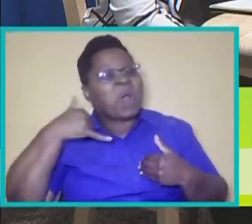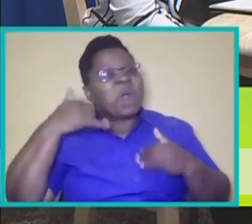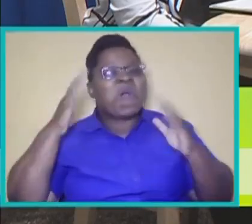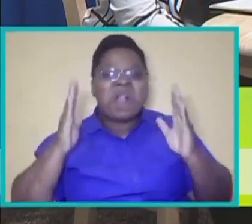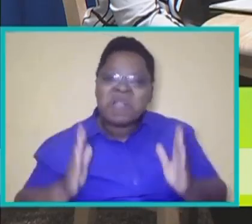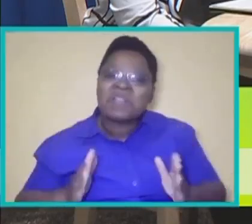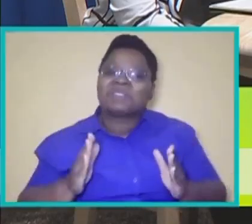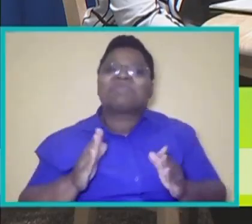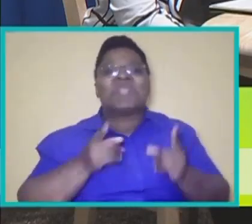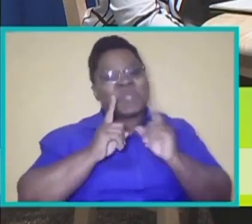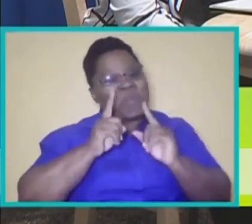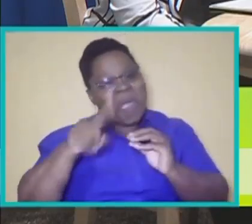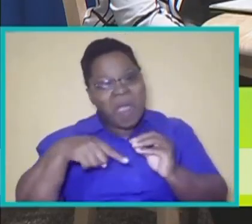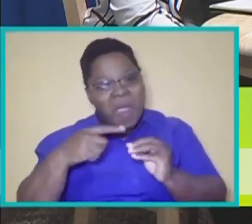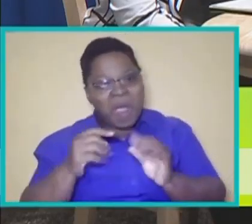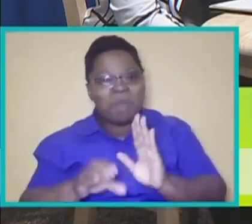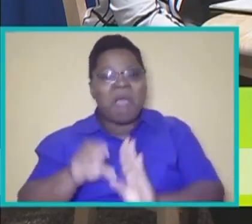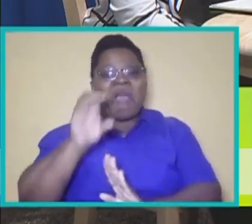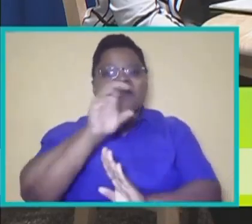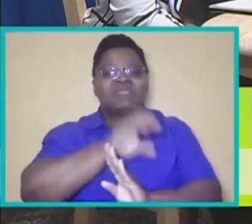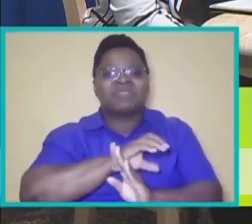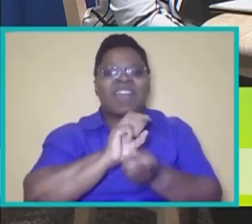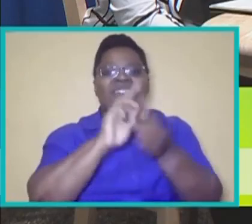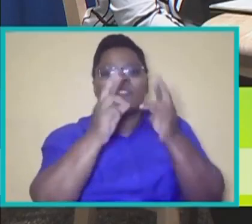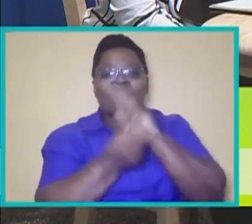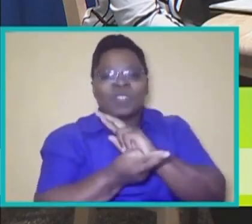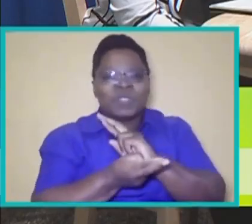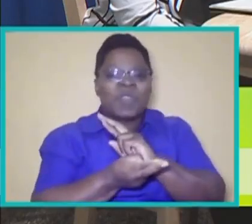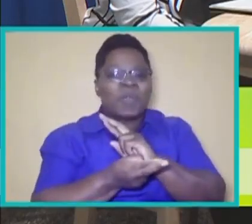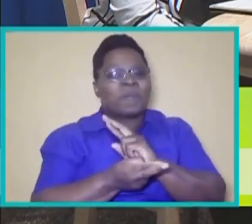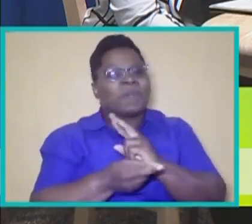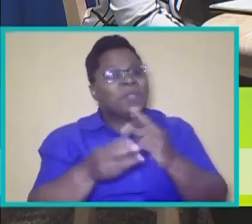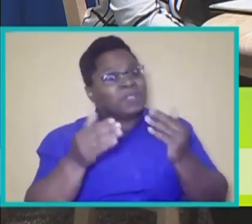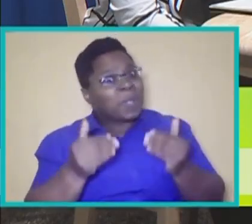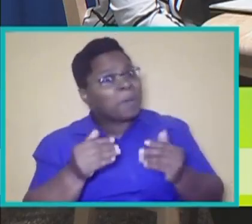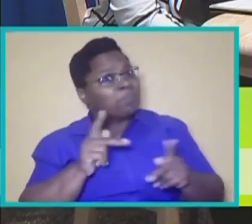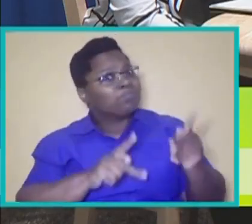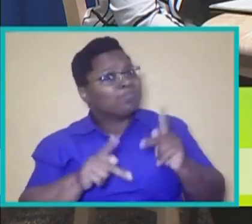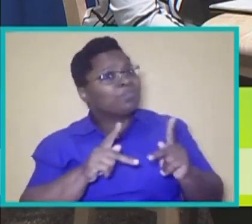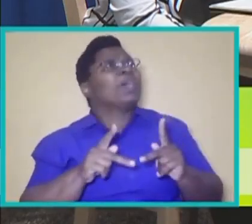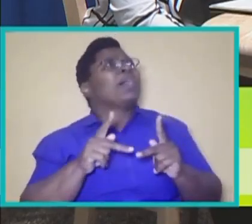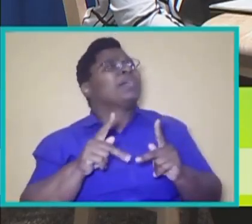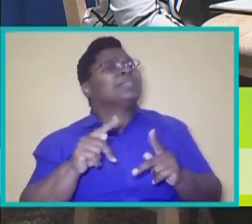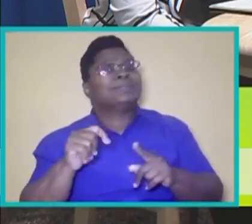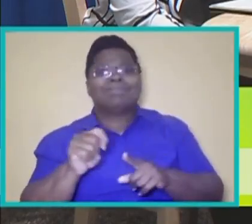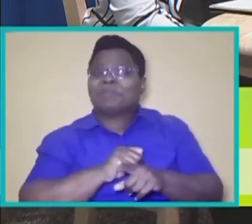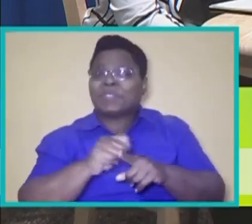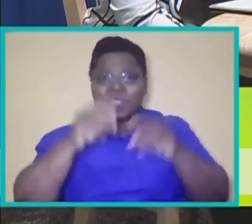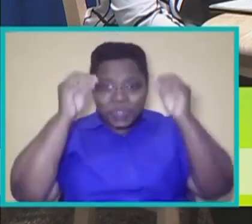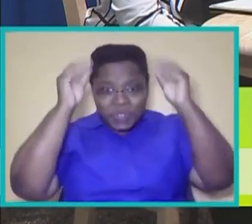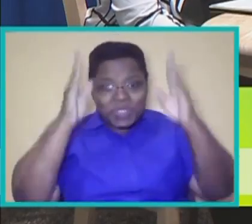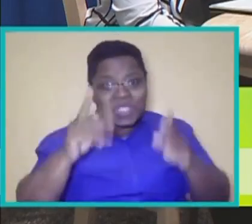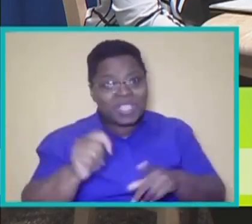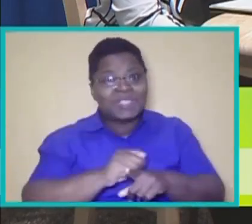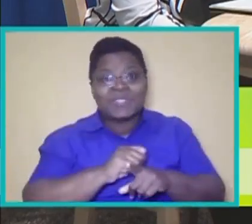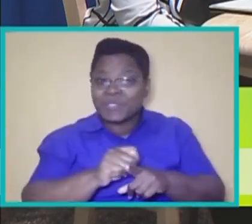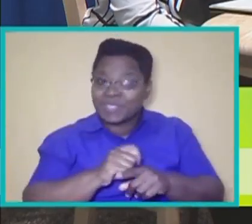curriculum reform, but it seems as though the point of teacher training is something that's resonating with a great deal of people. So caller from Arima,